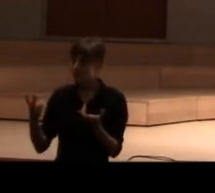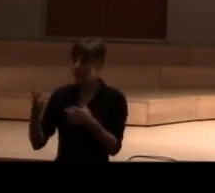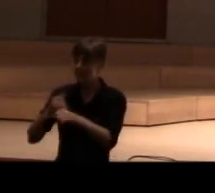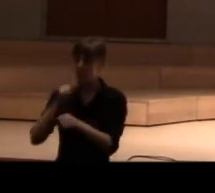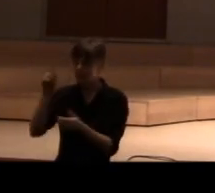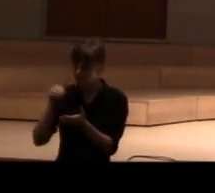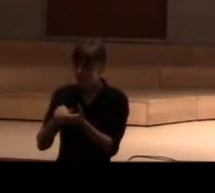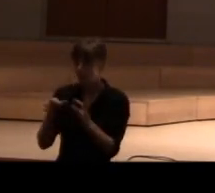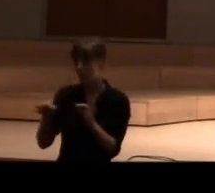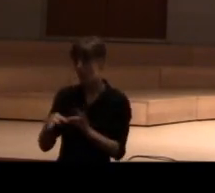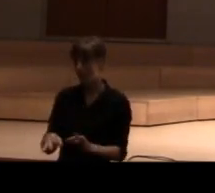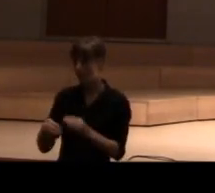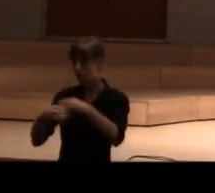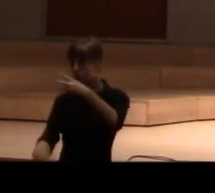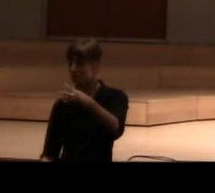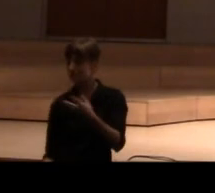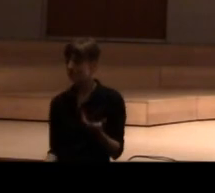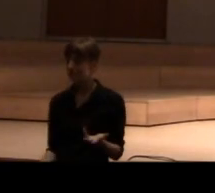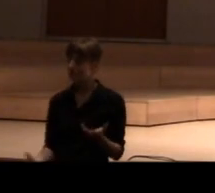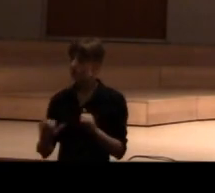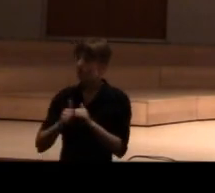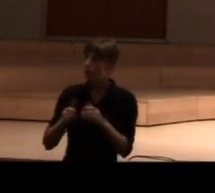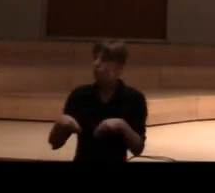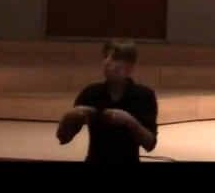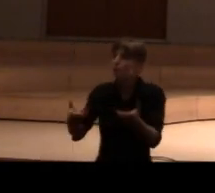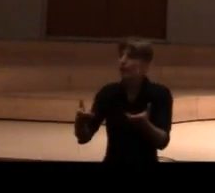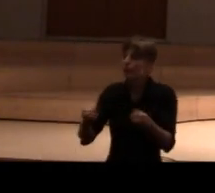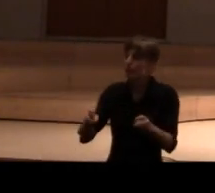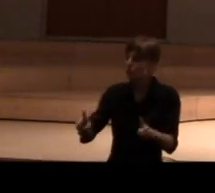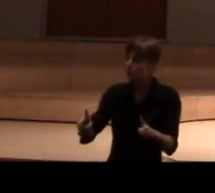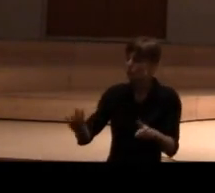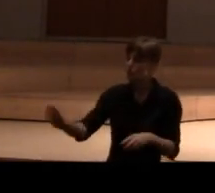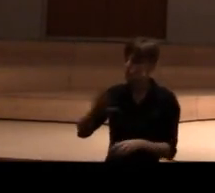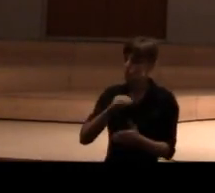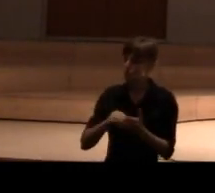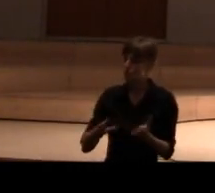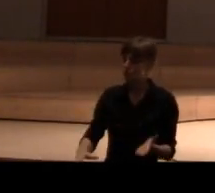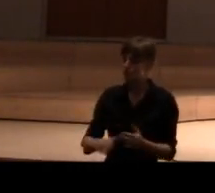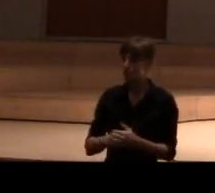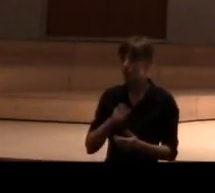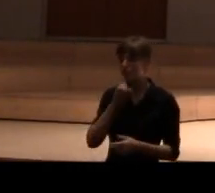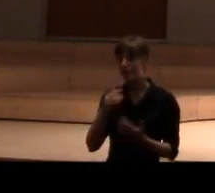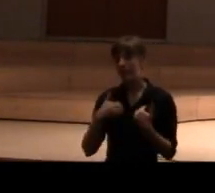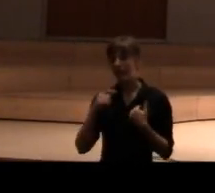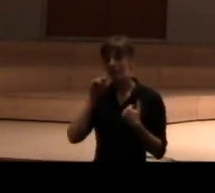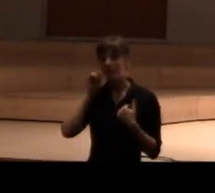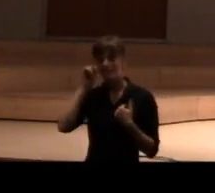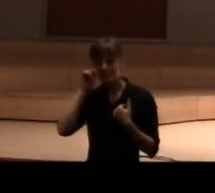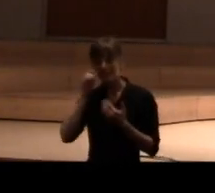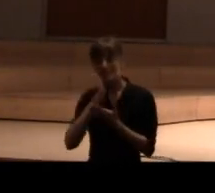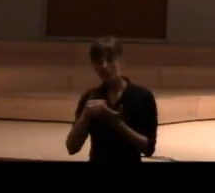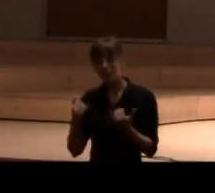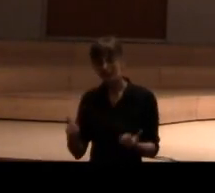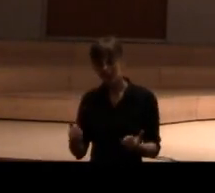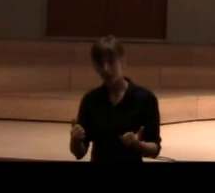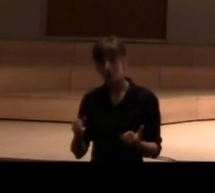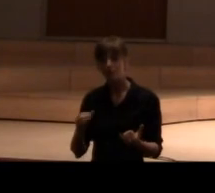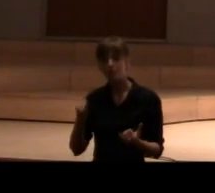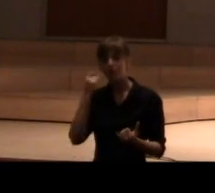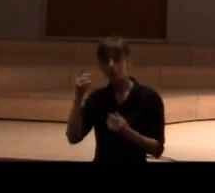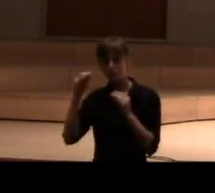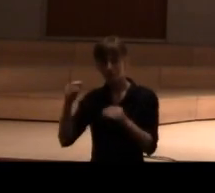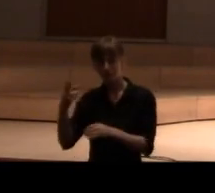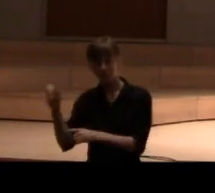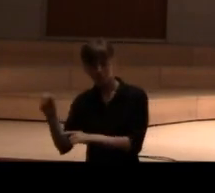bring opportunities like that to your students? Well, actually, they have a teen section now, so any of you who teach high school should encourage your students to do